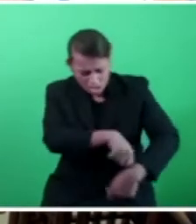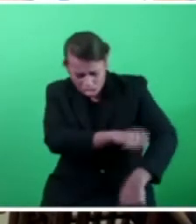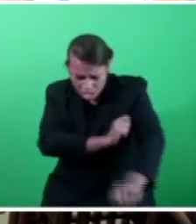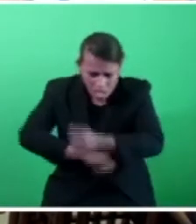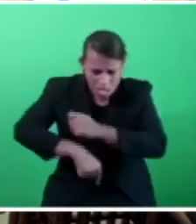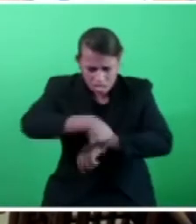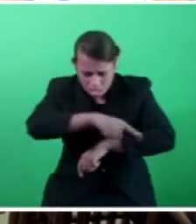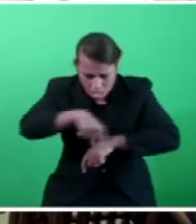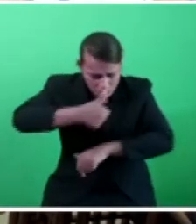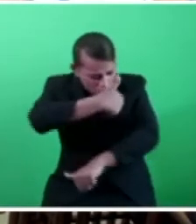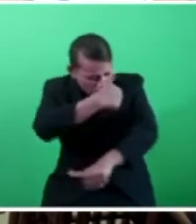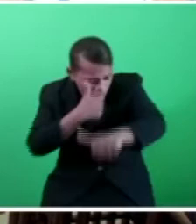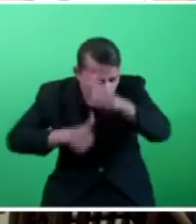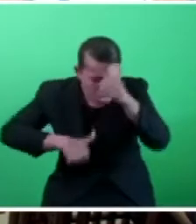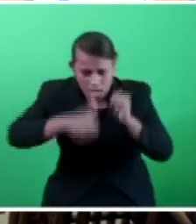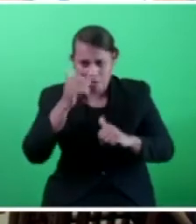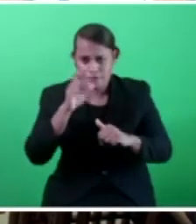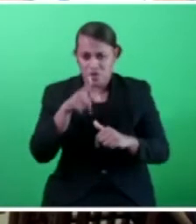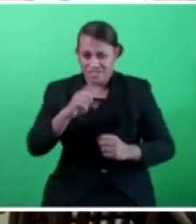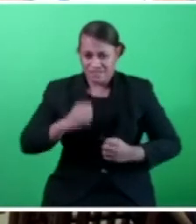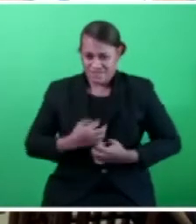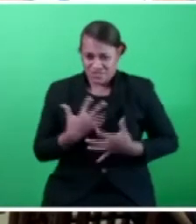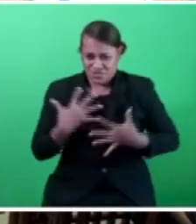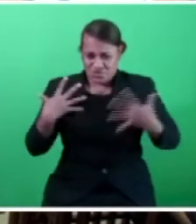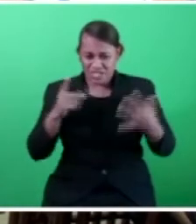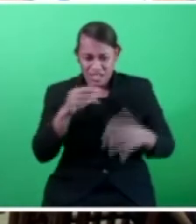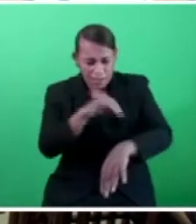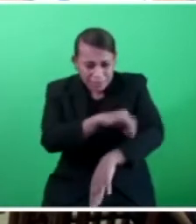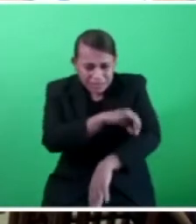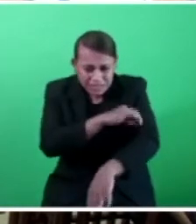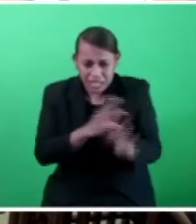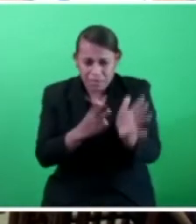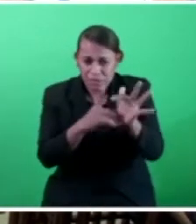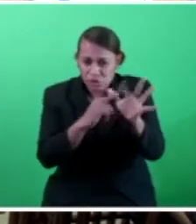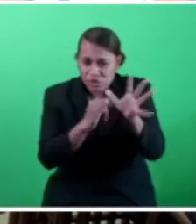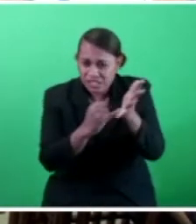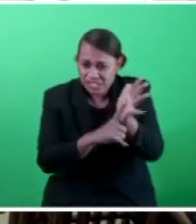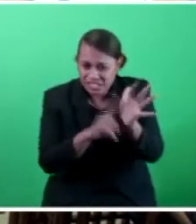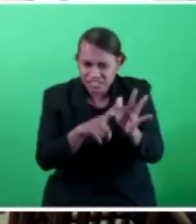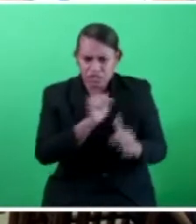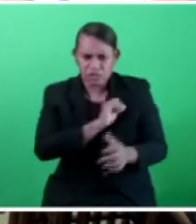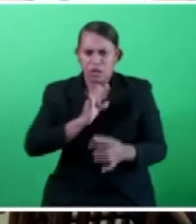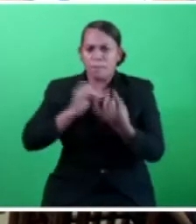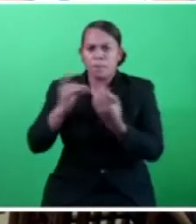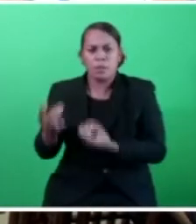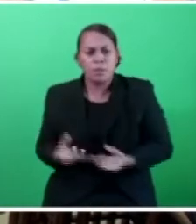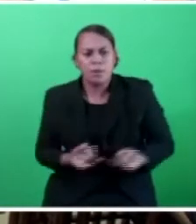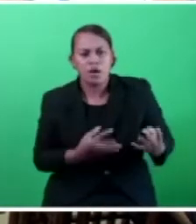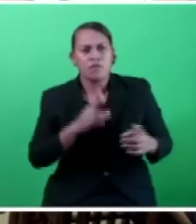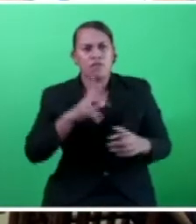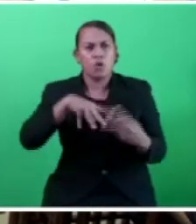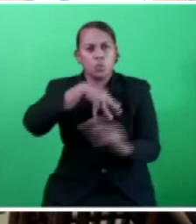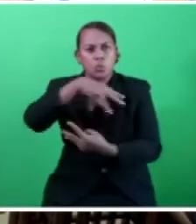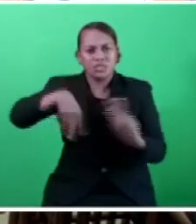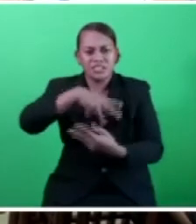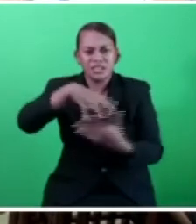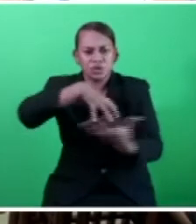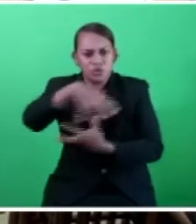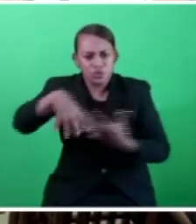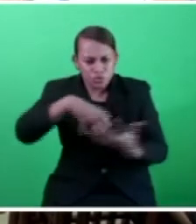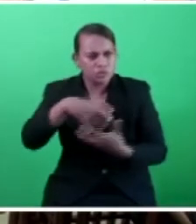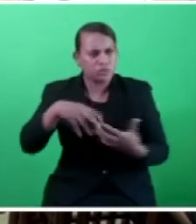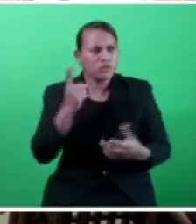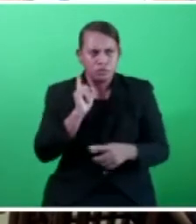for COVID-19, is going to take this type of undermining? These are our people. These are our families. These